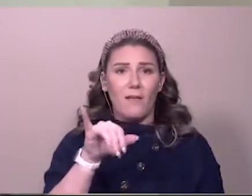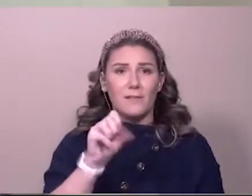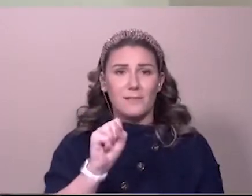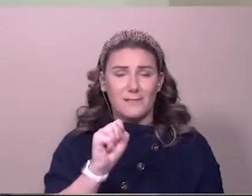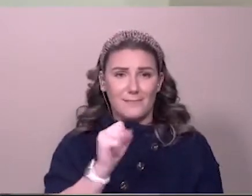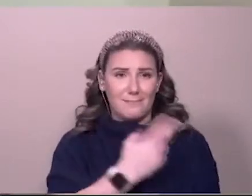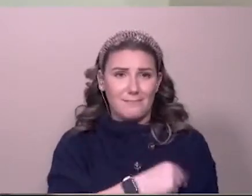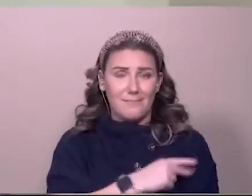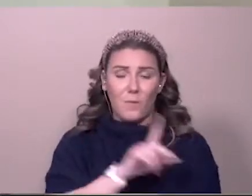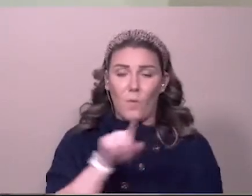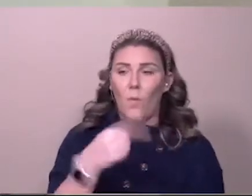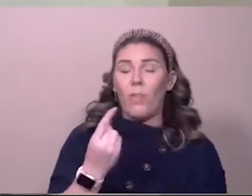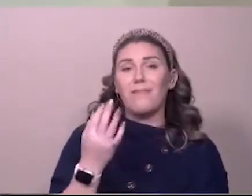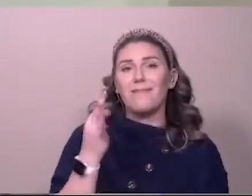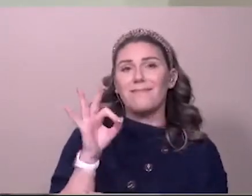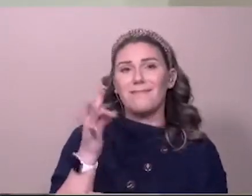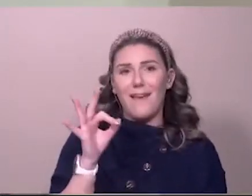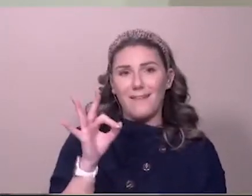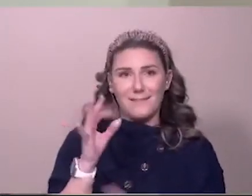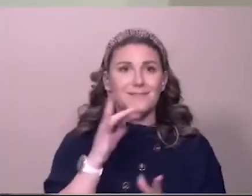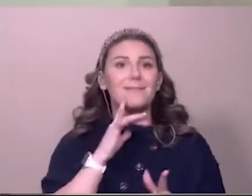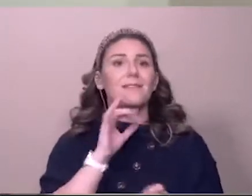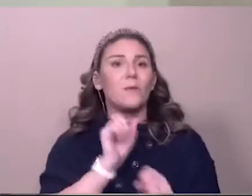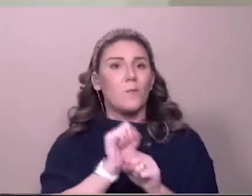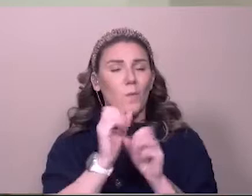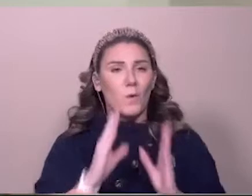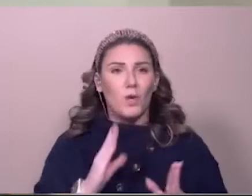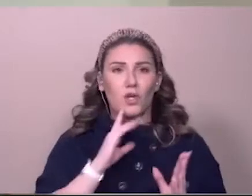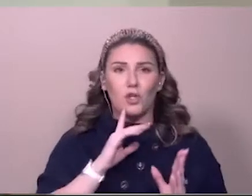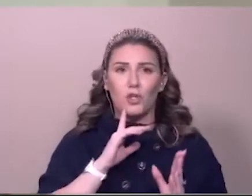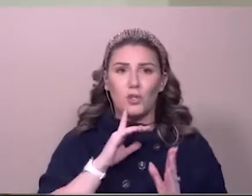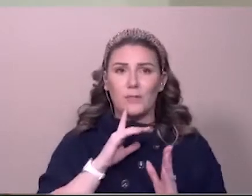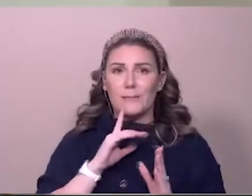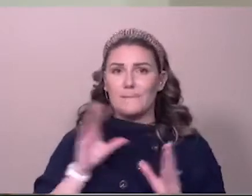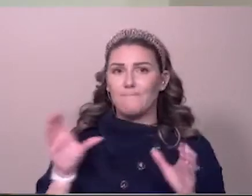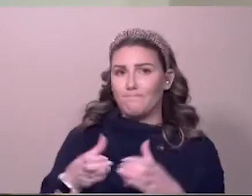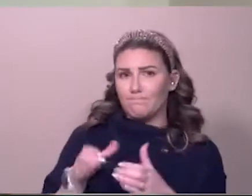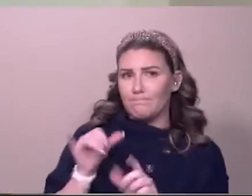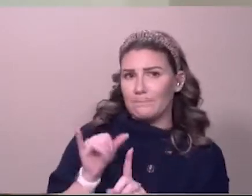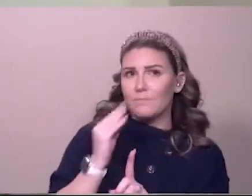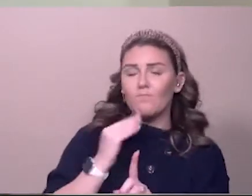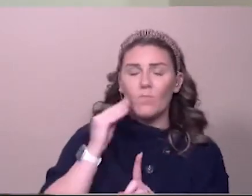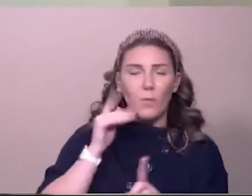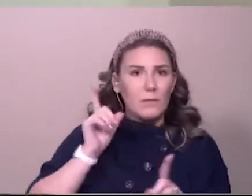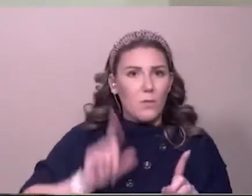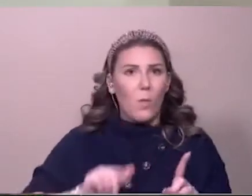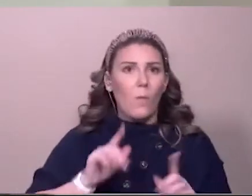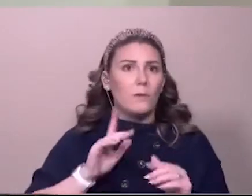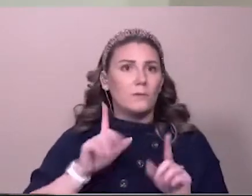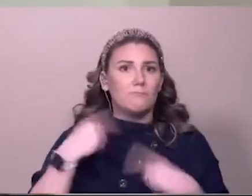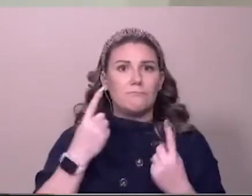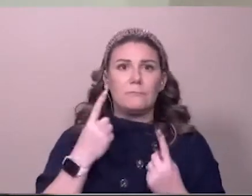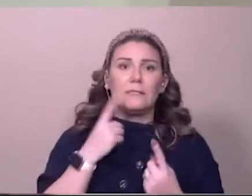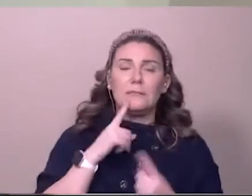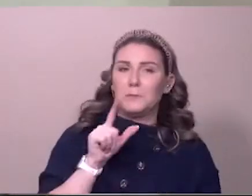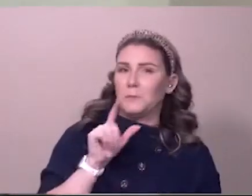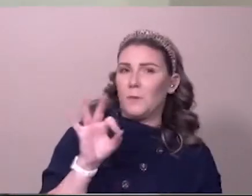associates isolating this morning, and that's the lowest since the 29th of December. That's our good